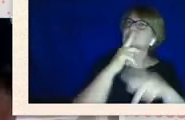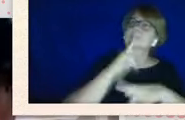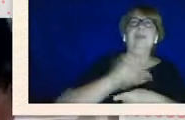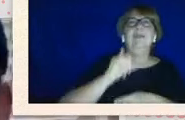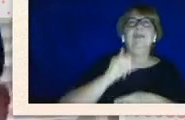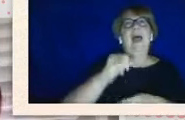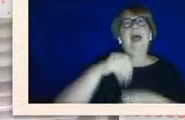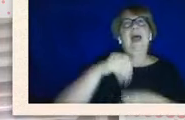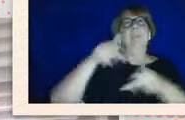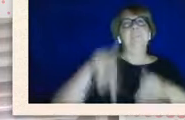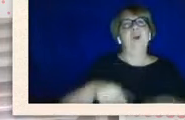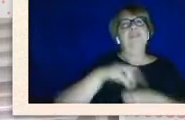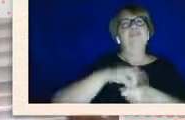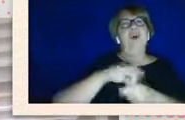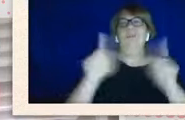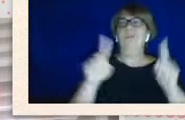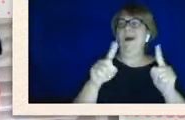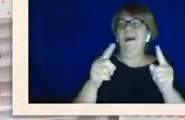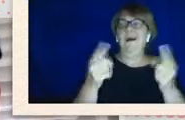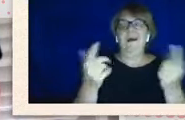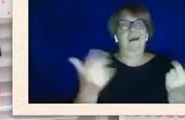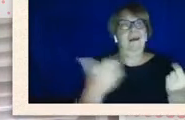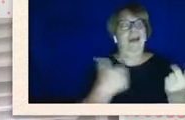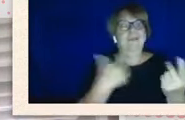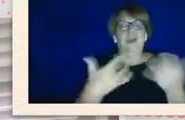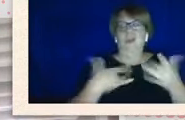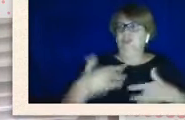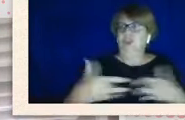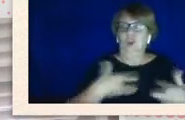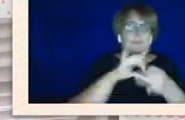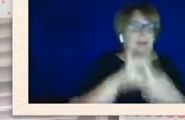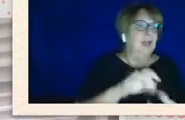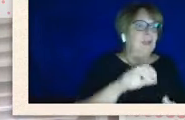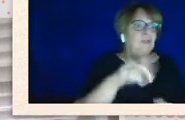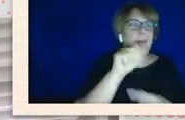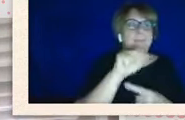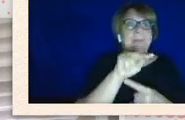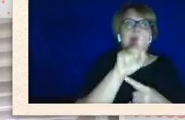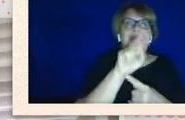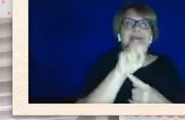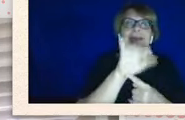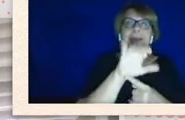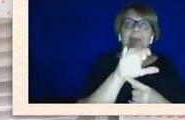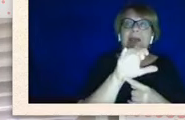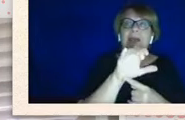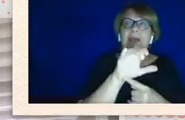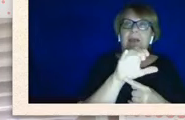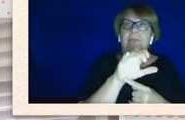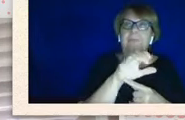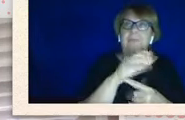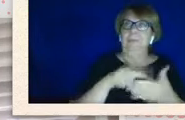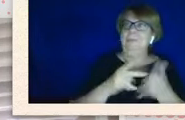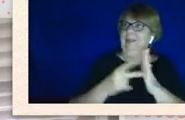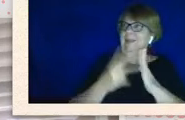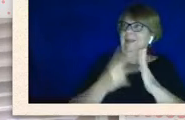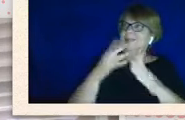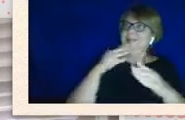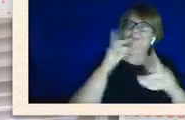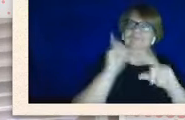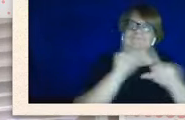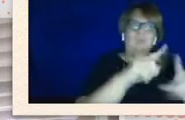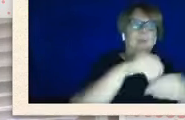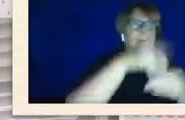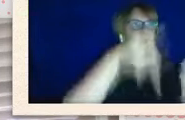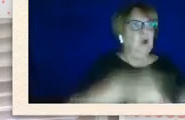of these concerns relating to the pandemic that make in-person voting tricky or not fully safe